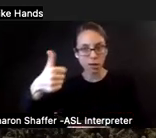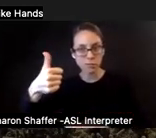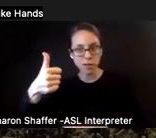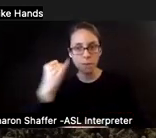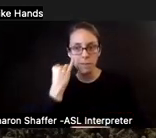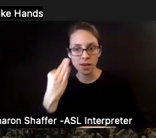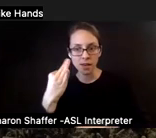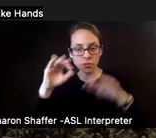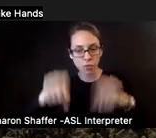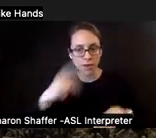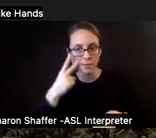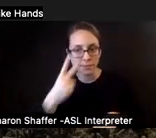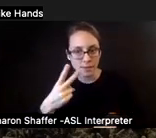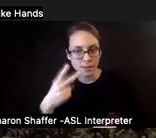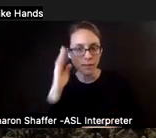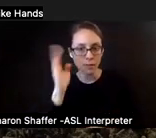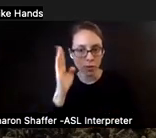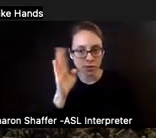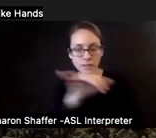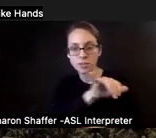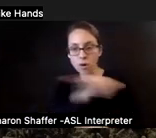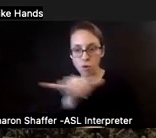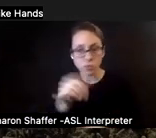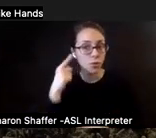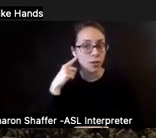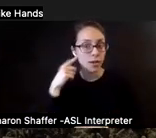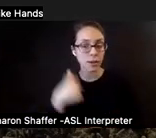the presentation and you can hear me?